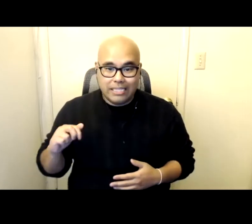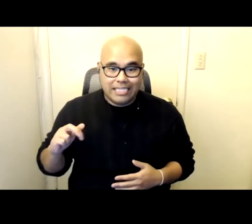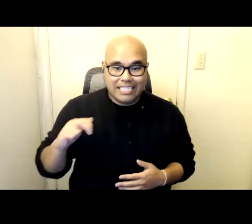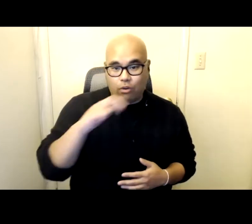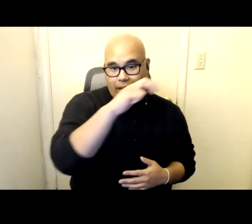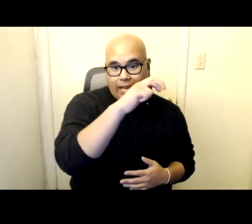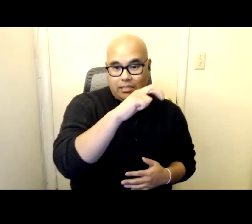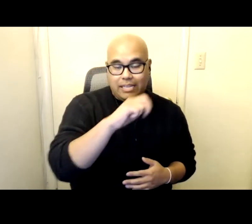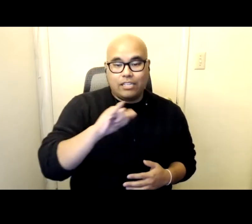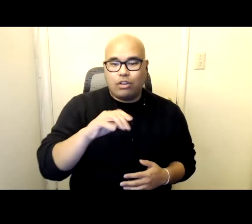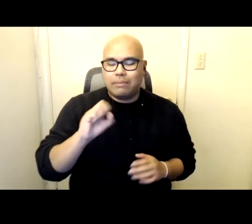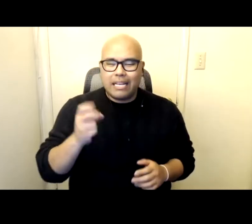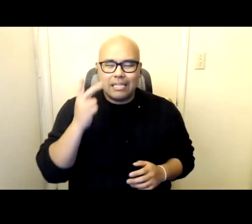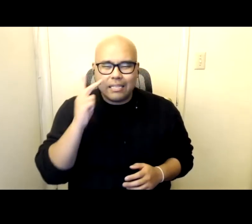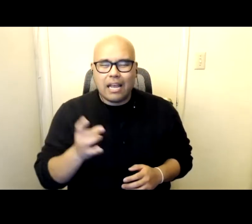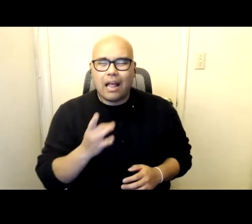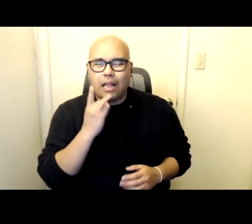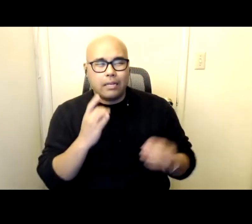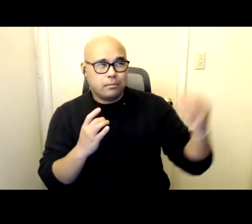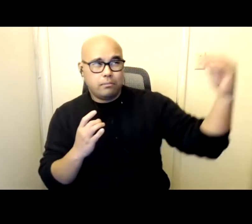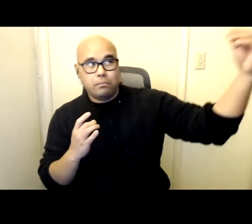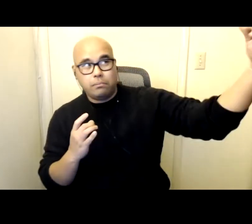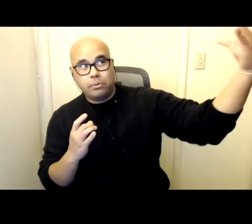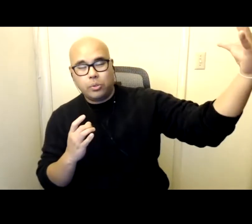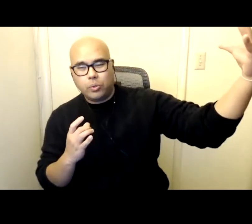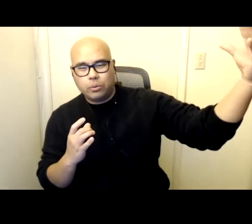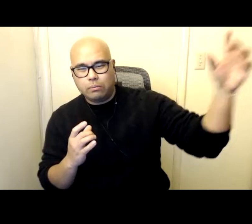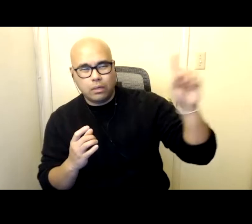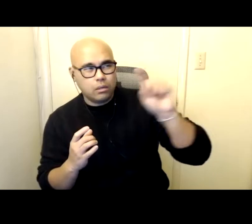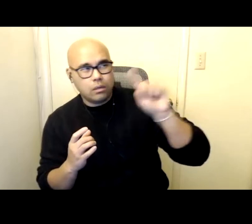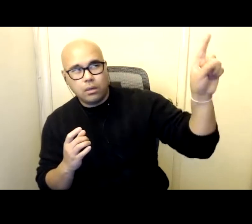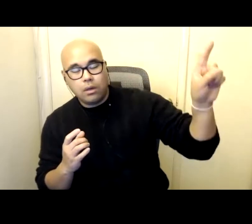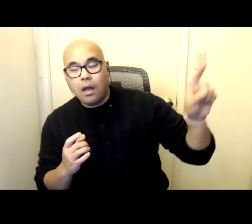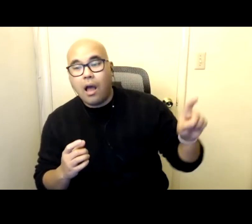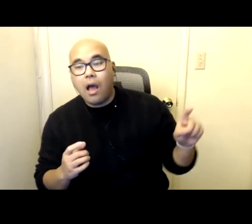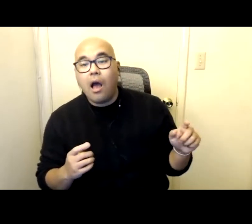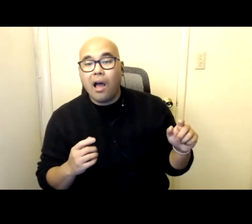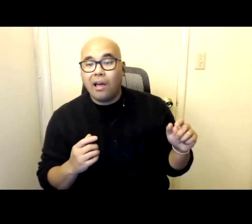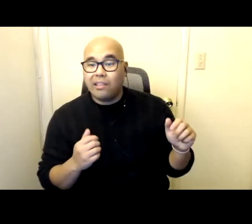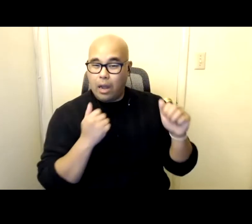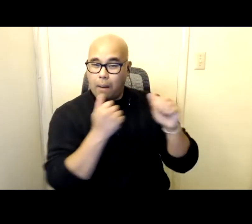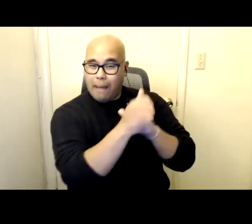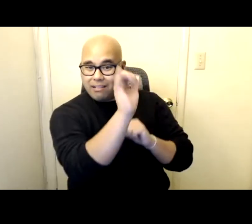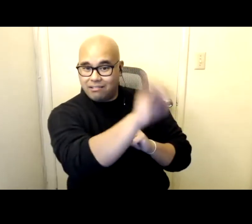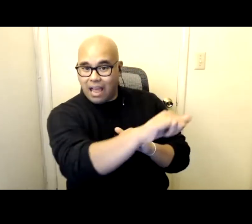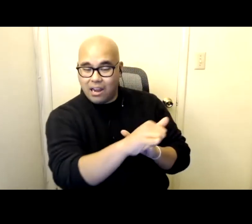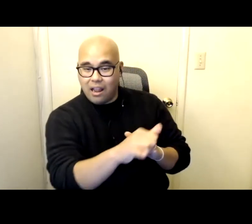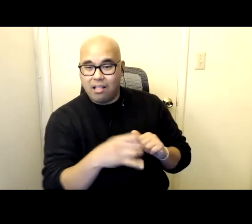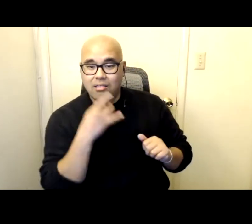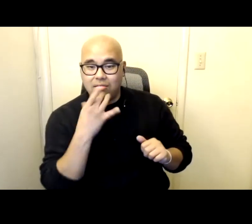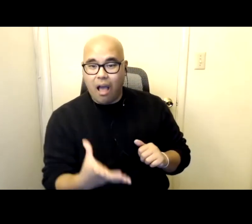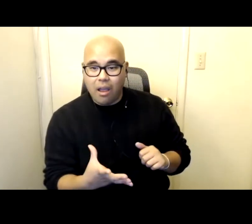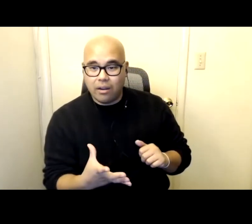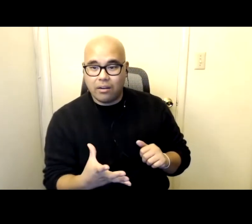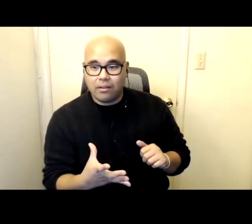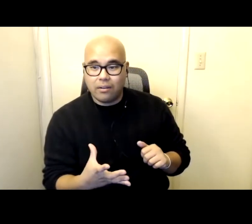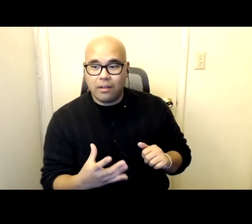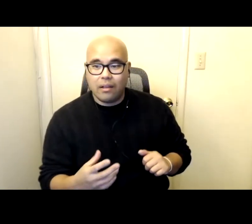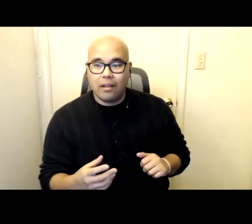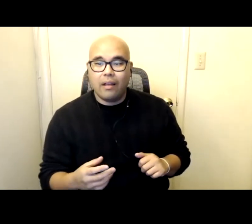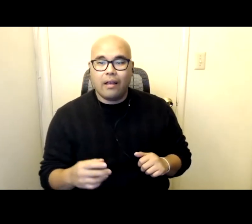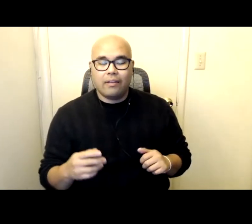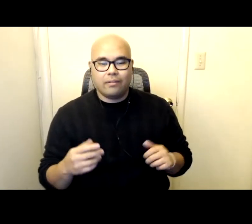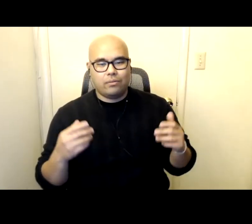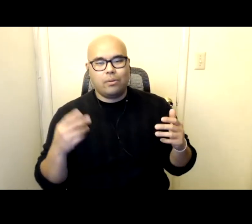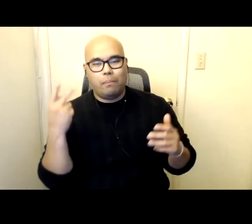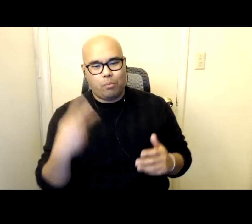see a single light above the uncovered tracks, and beyond this light, the violet-gray underside of the evening